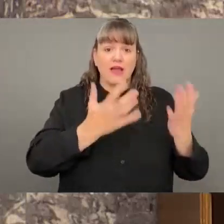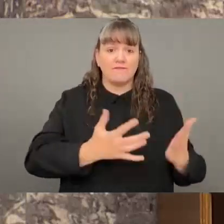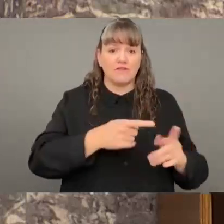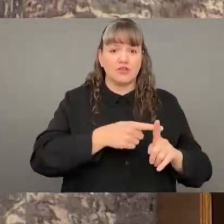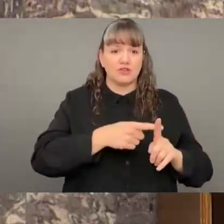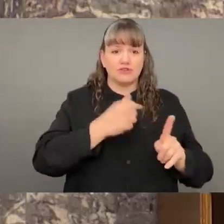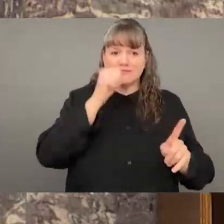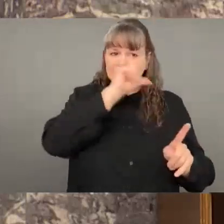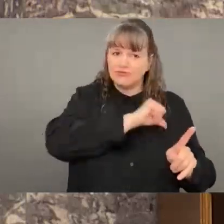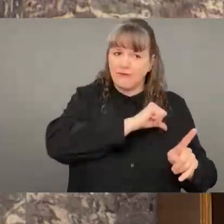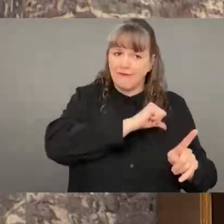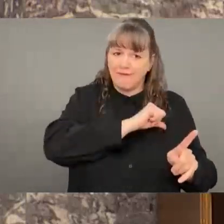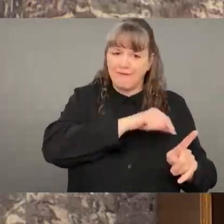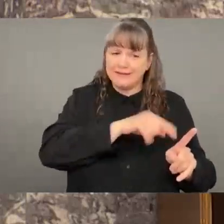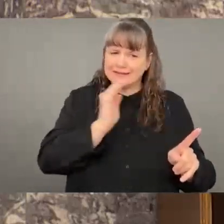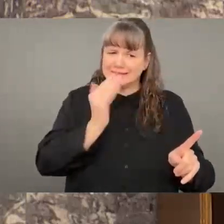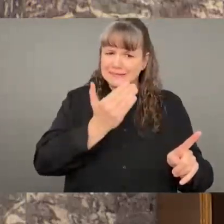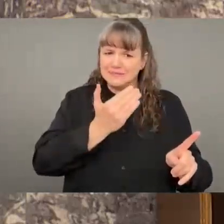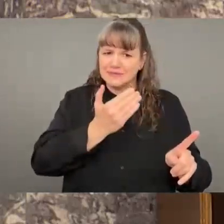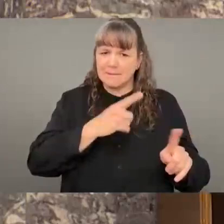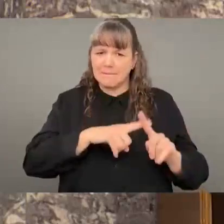violent criminals?